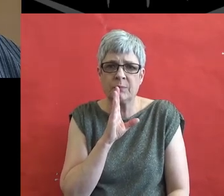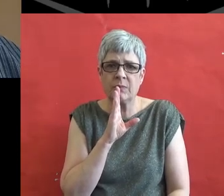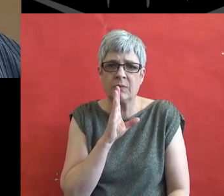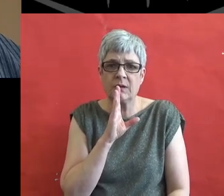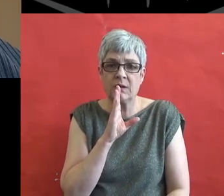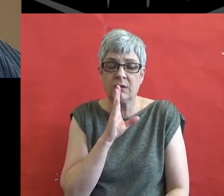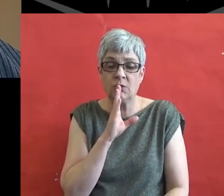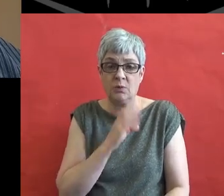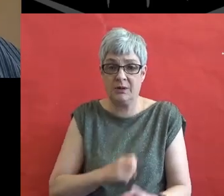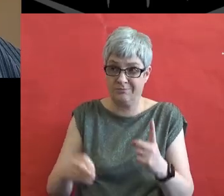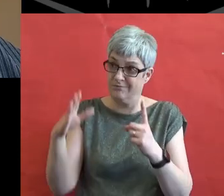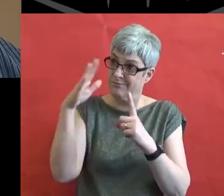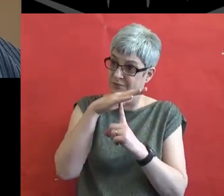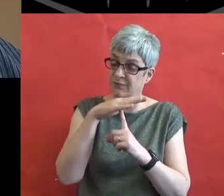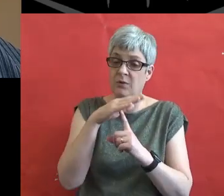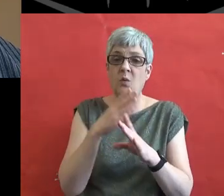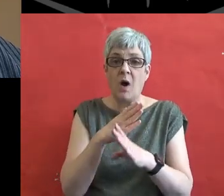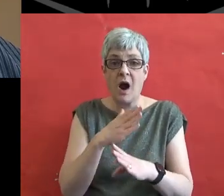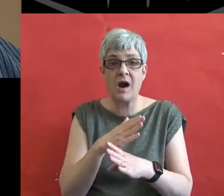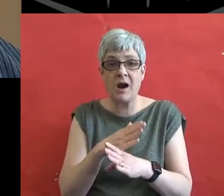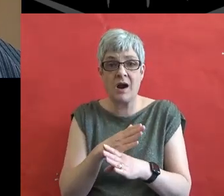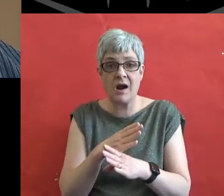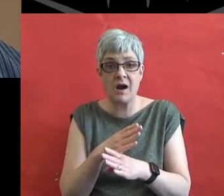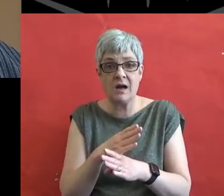you were supremely at work,